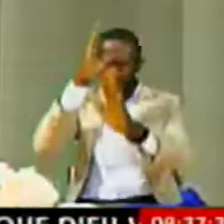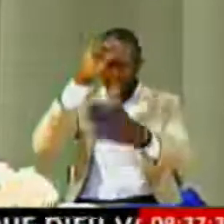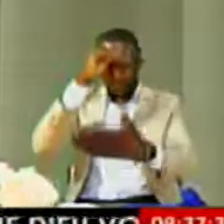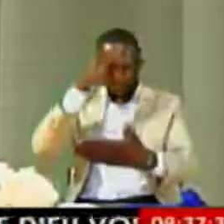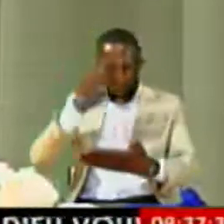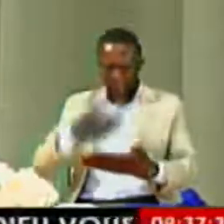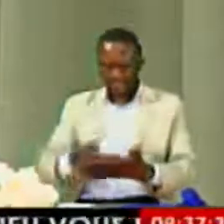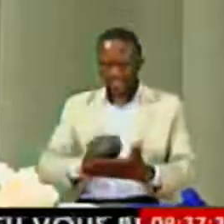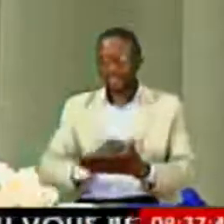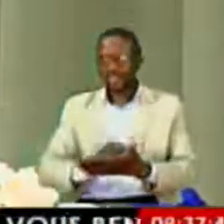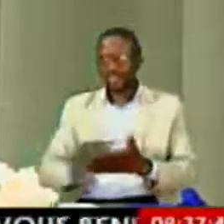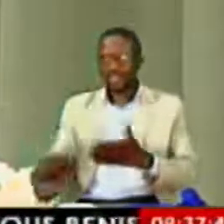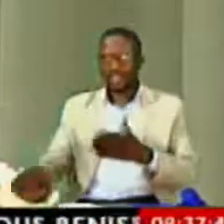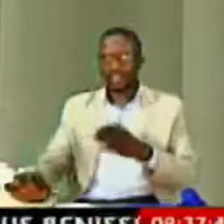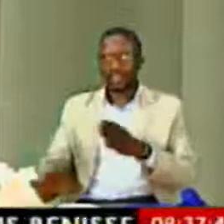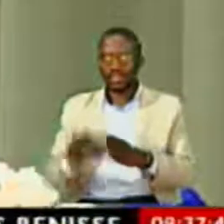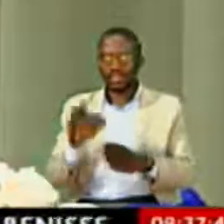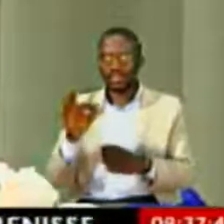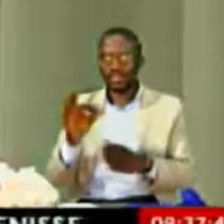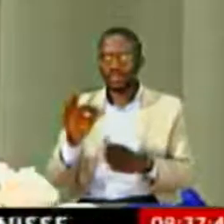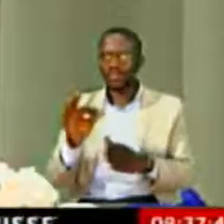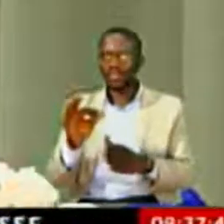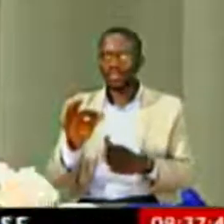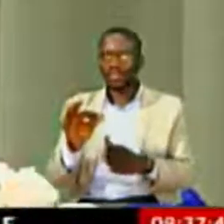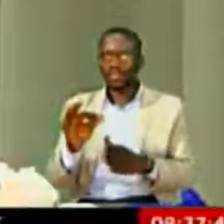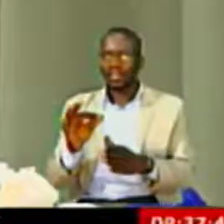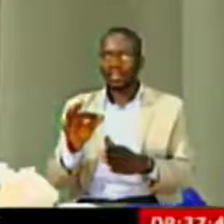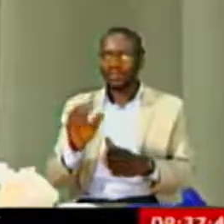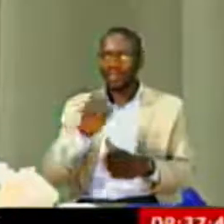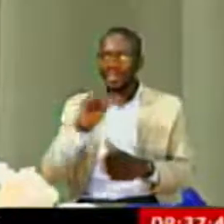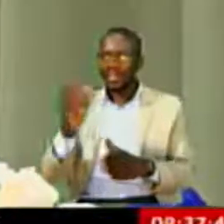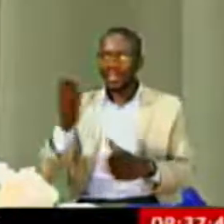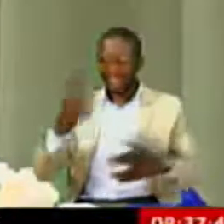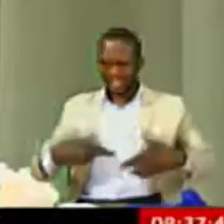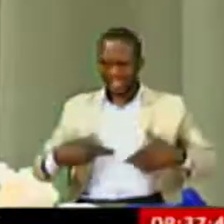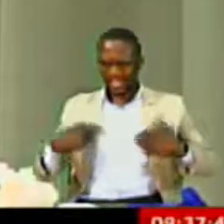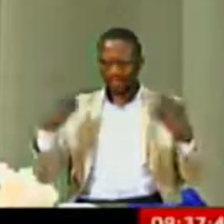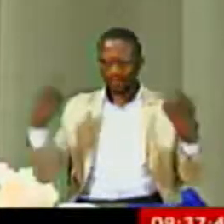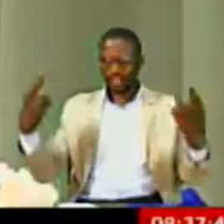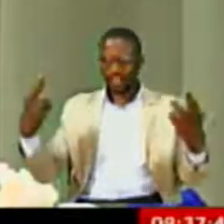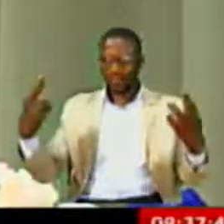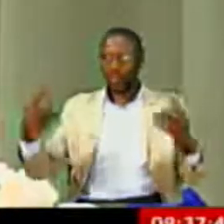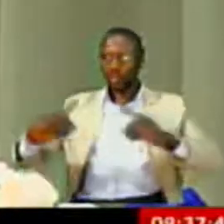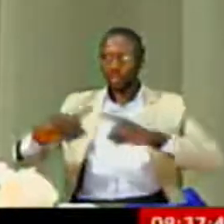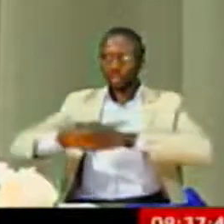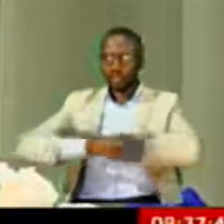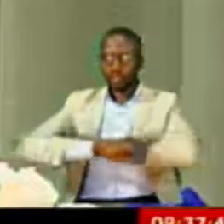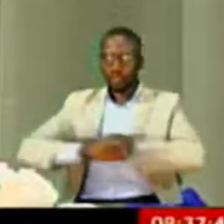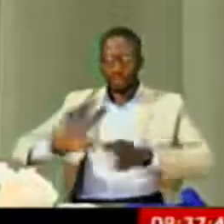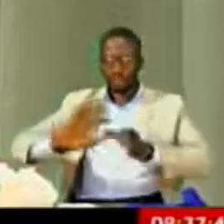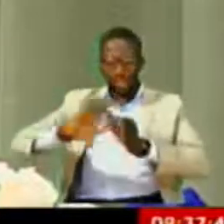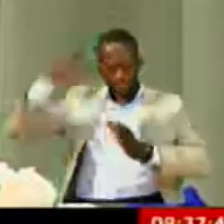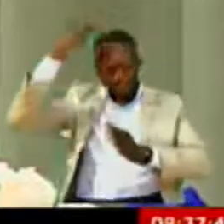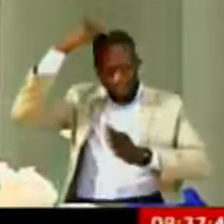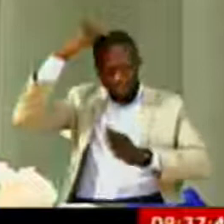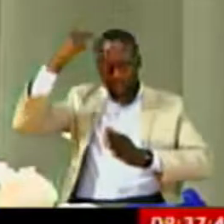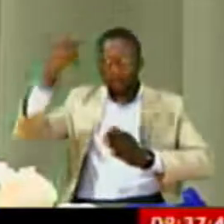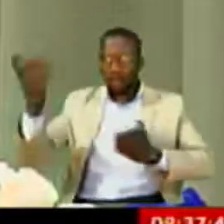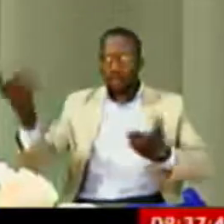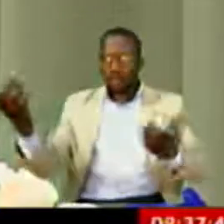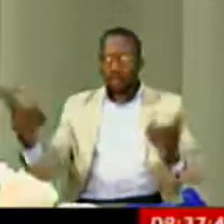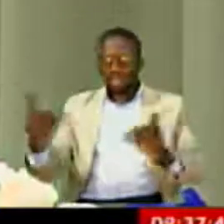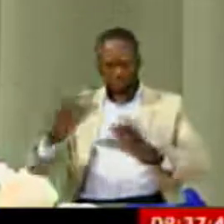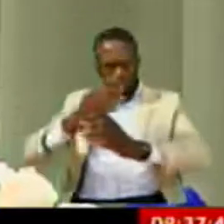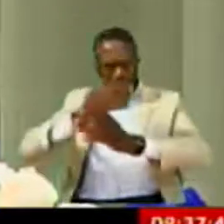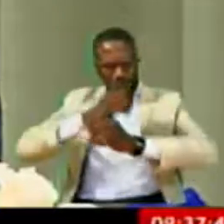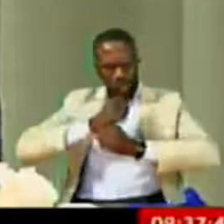Son, et du Saint-Esprit, and of the Holy Ghost, fut révélé le jour de la Pentecôte, was revealed the day quand ils avaient reçu le Saint-Esprit, when they received